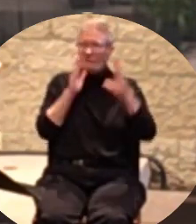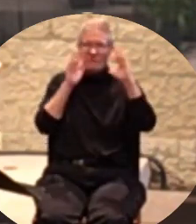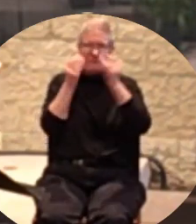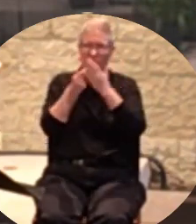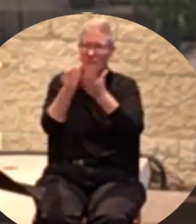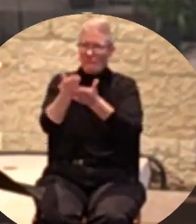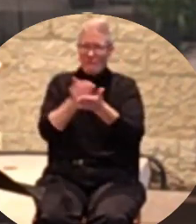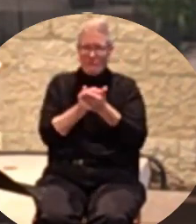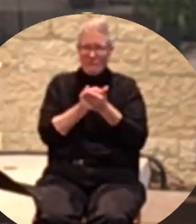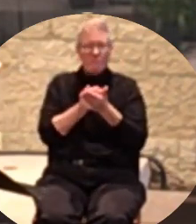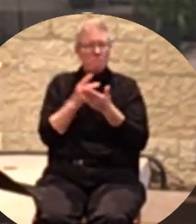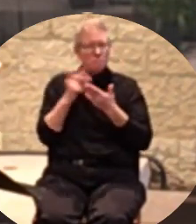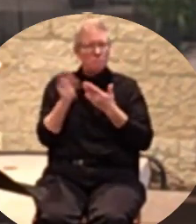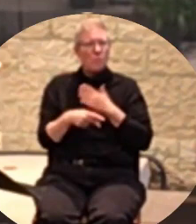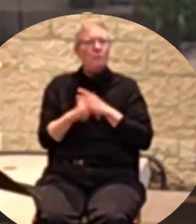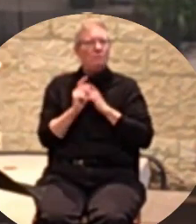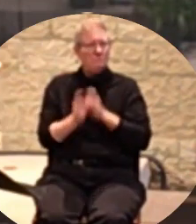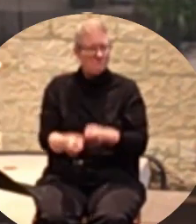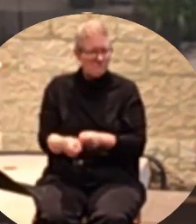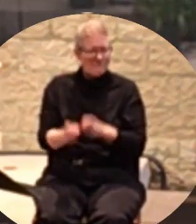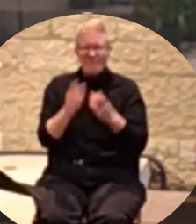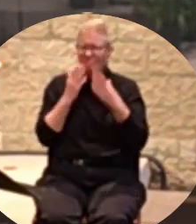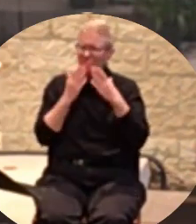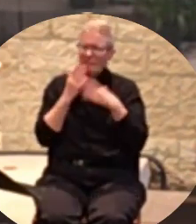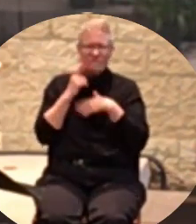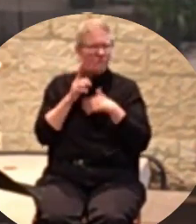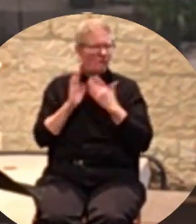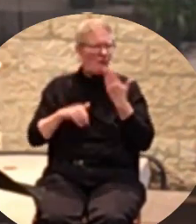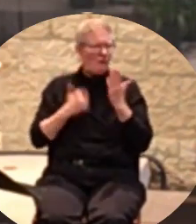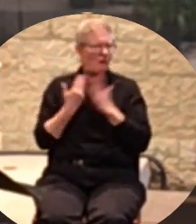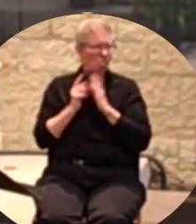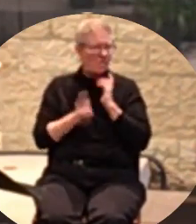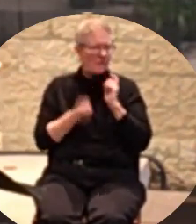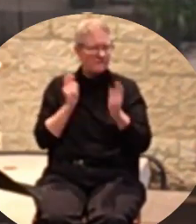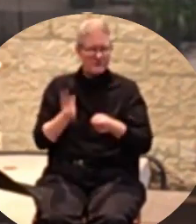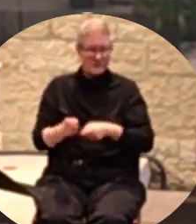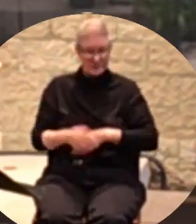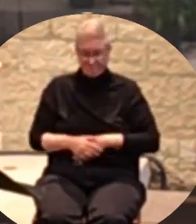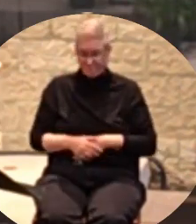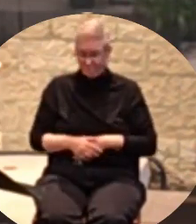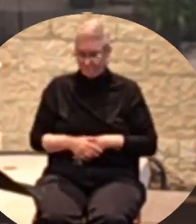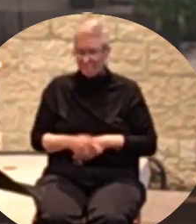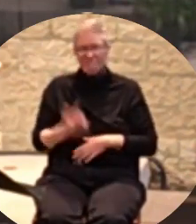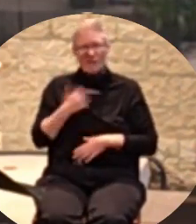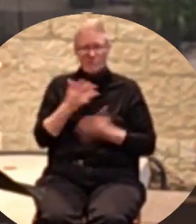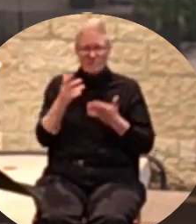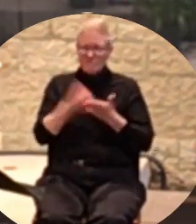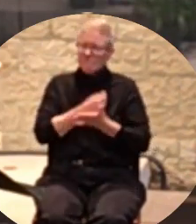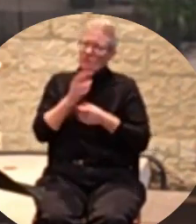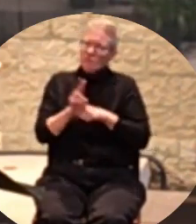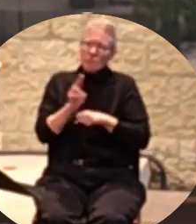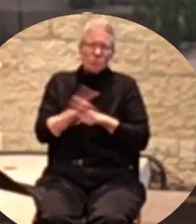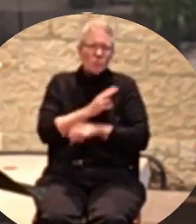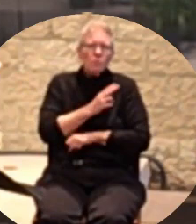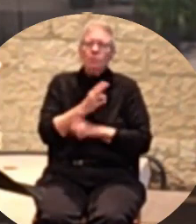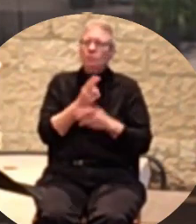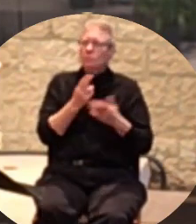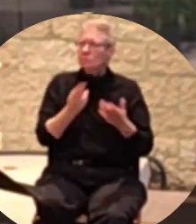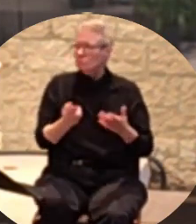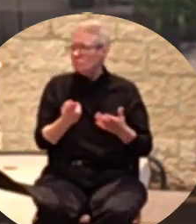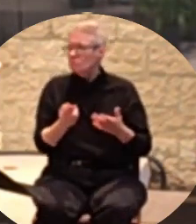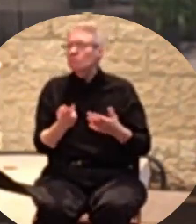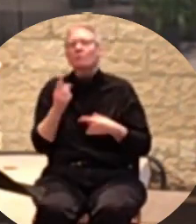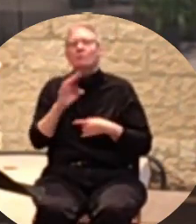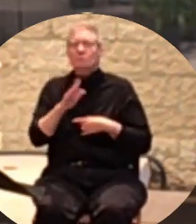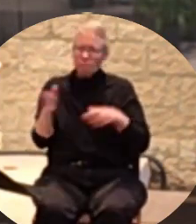program. We give thanks for all of these gifts, and we use them to fulfill our vision and